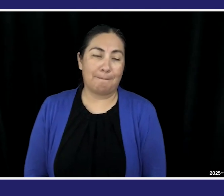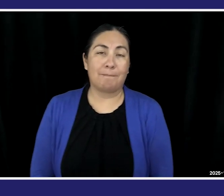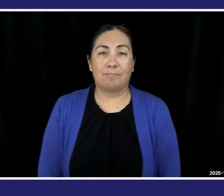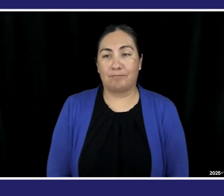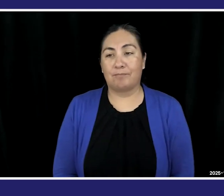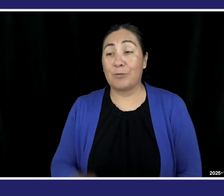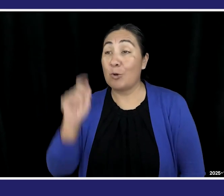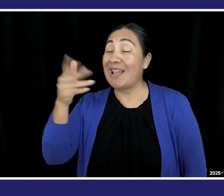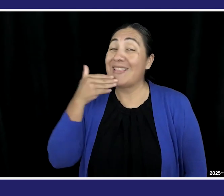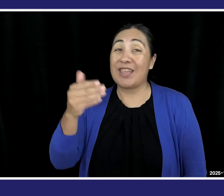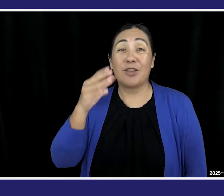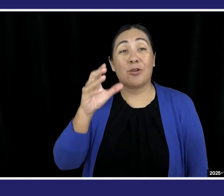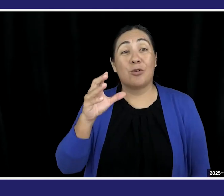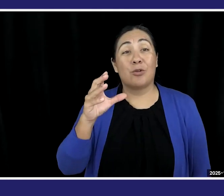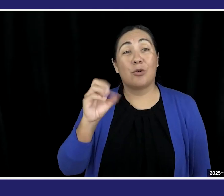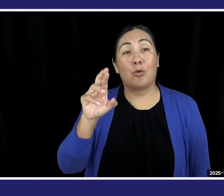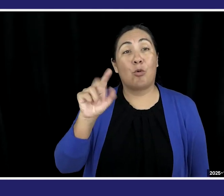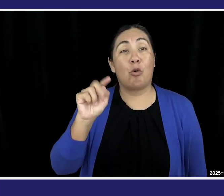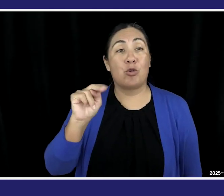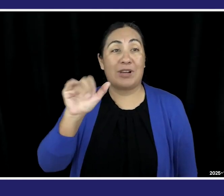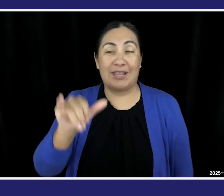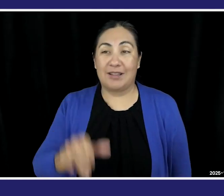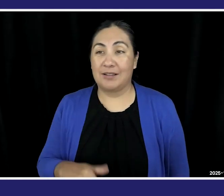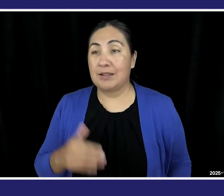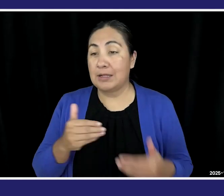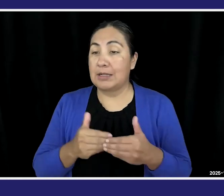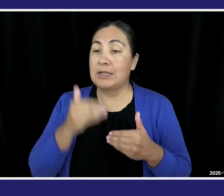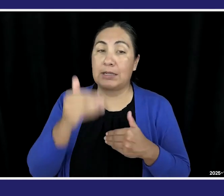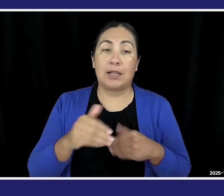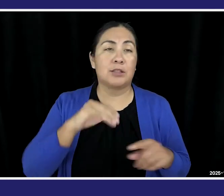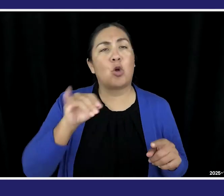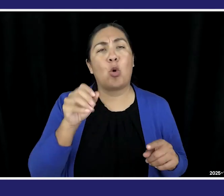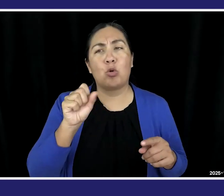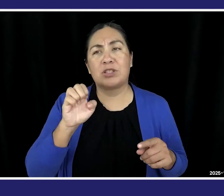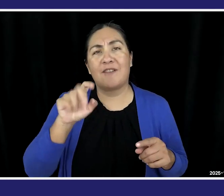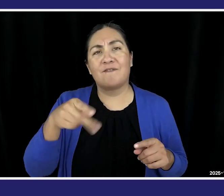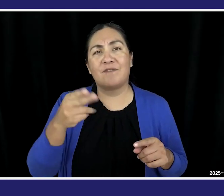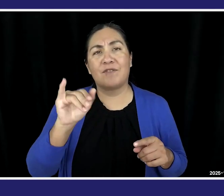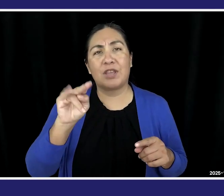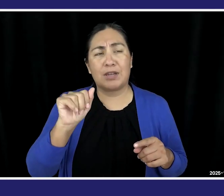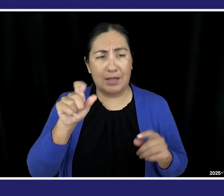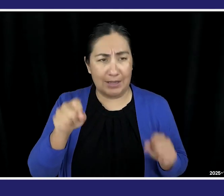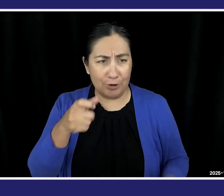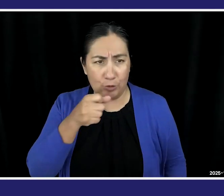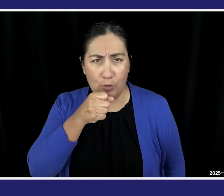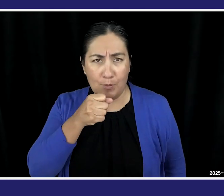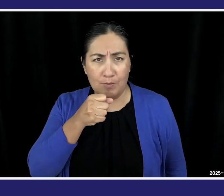Great. Thank you, Courtney. Next up, Josefina, are you able to come off of